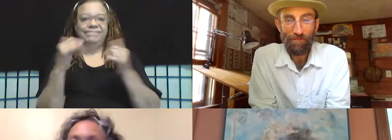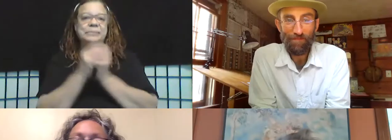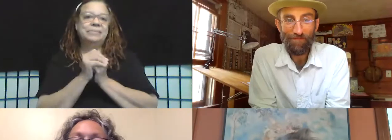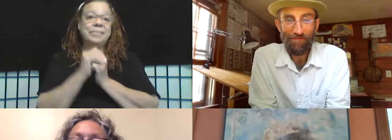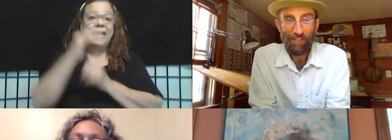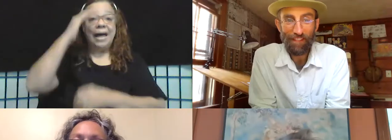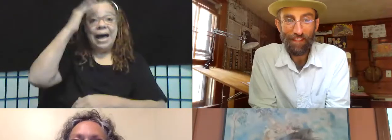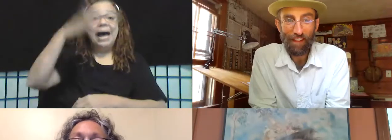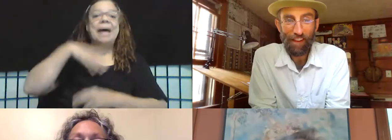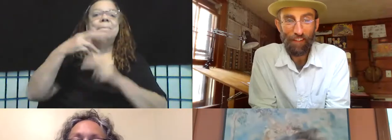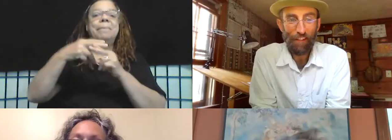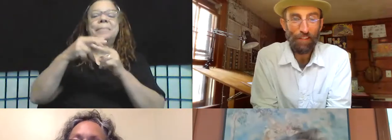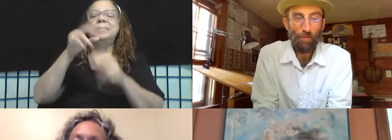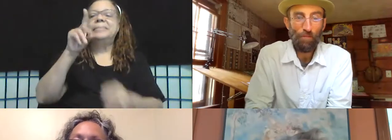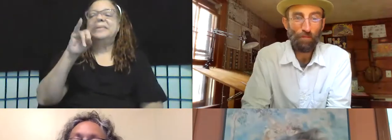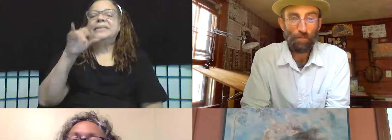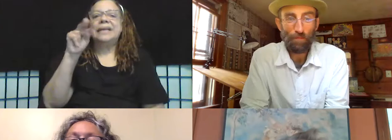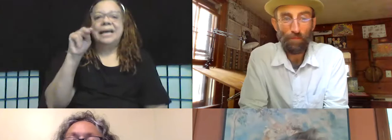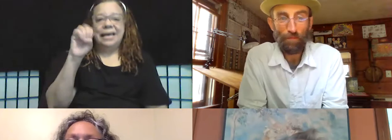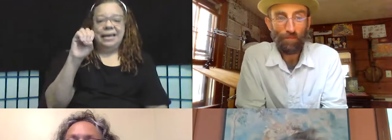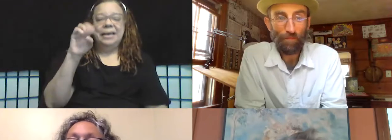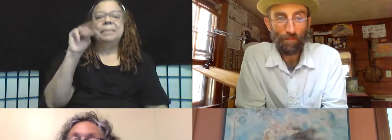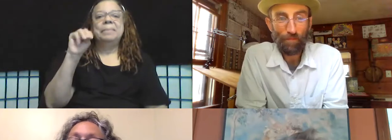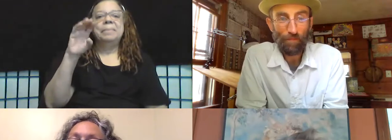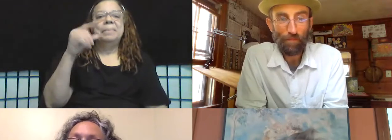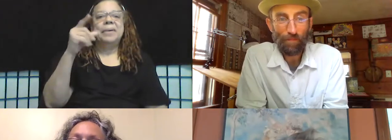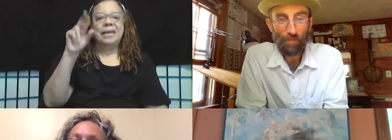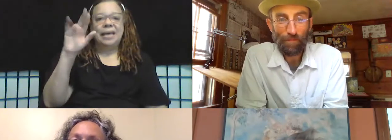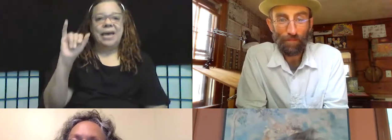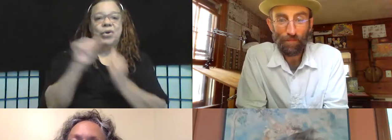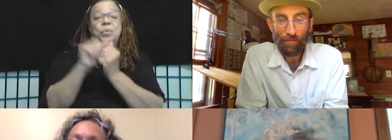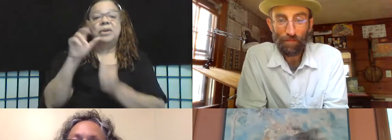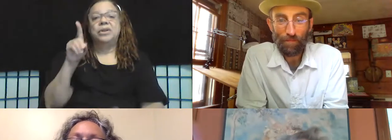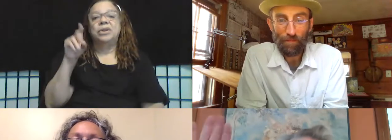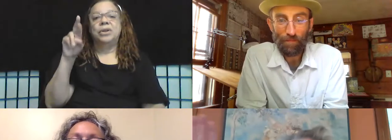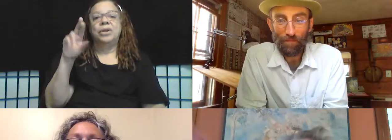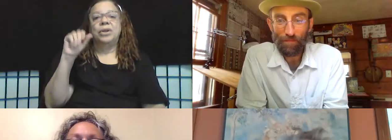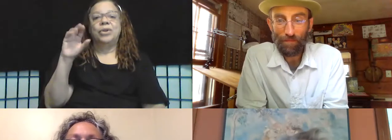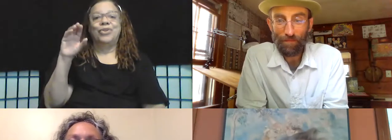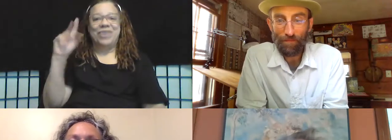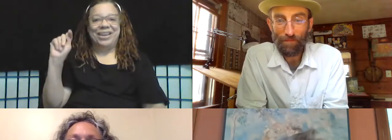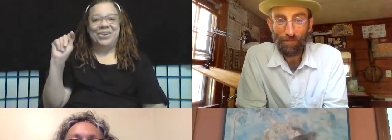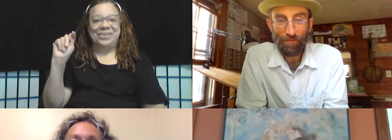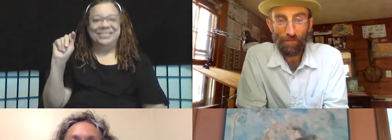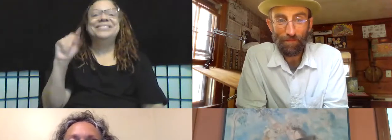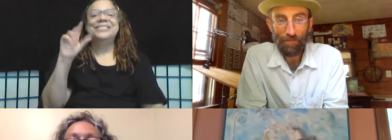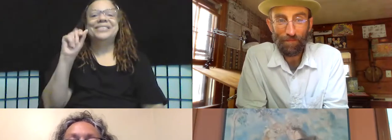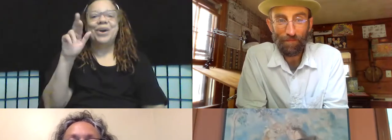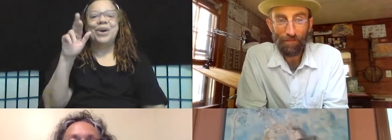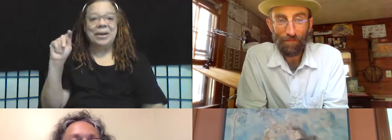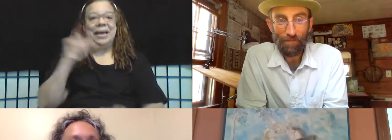Hi, I'm Diane McGarry with Dracut Arts. With me today are co-host Tom McGarry, Right. March Arts Event